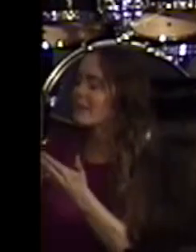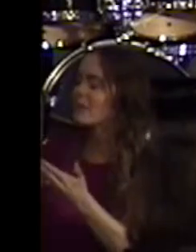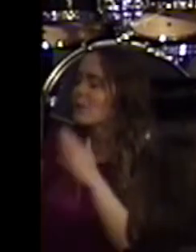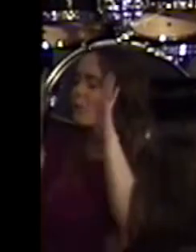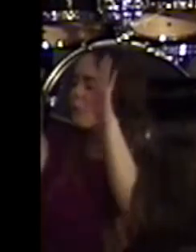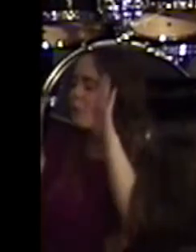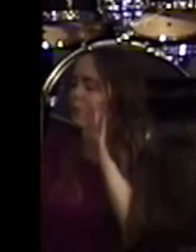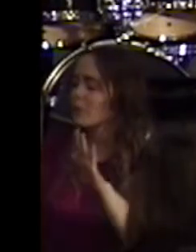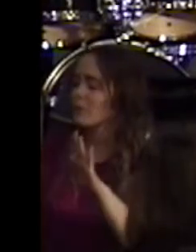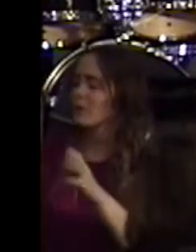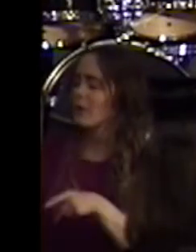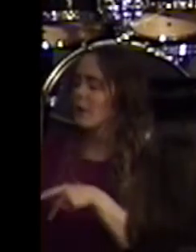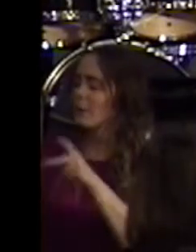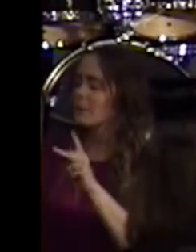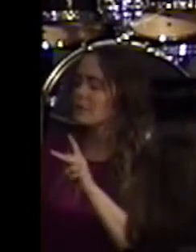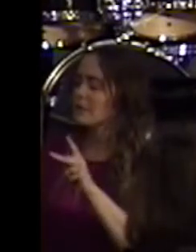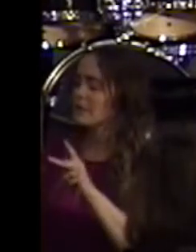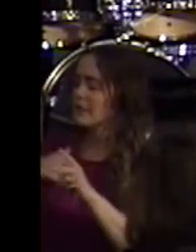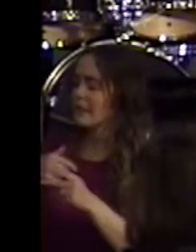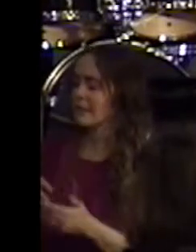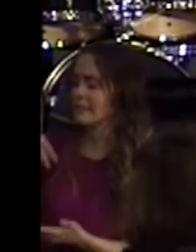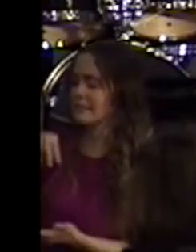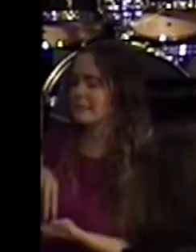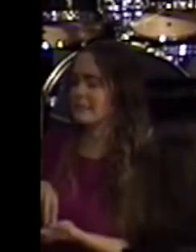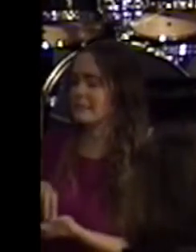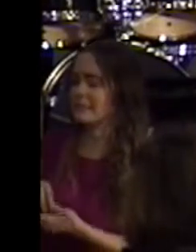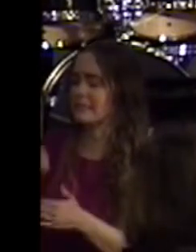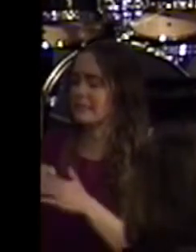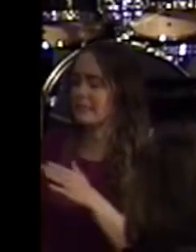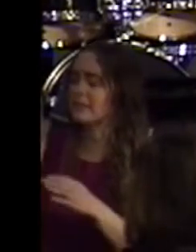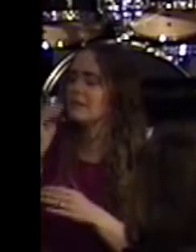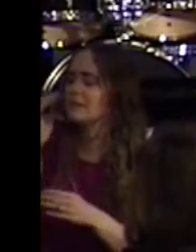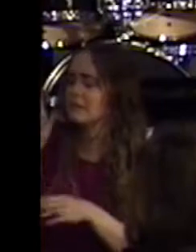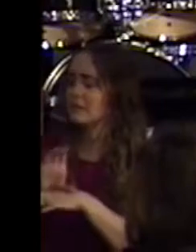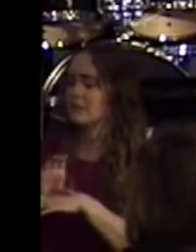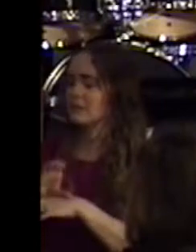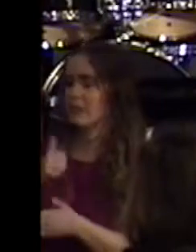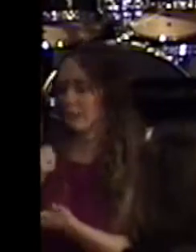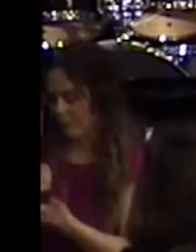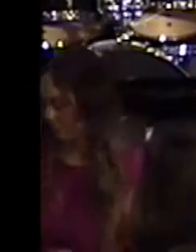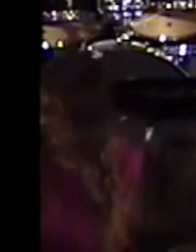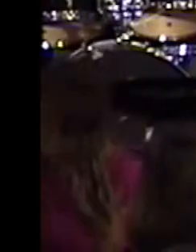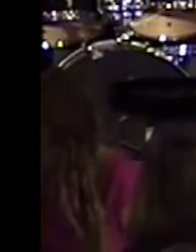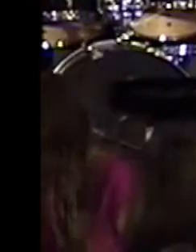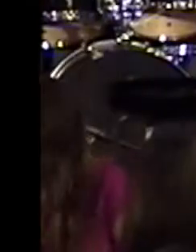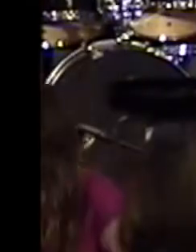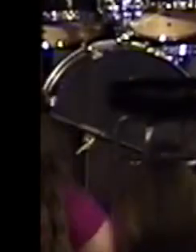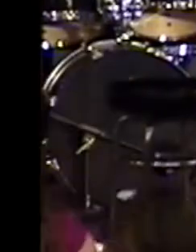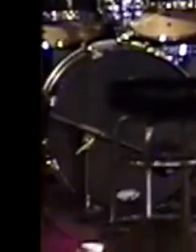great opportunity that I can stand here before my home church. In Jesus' name I pray. Amen. You may be seated.